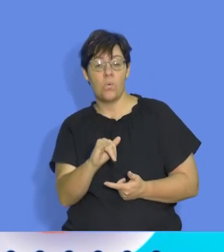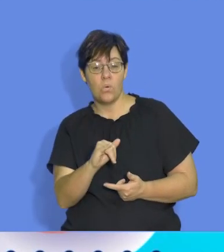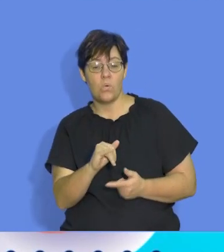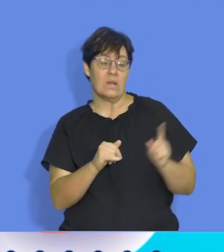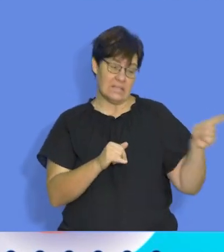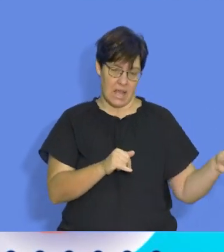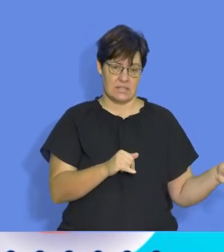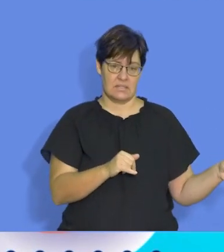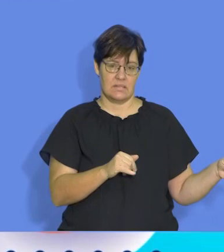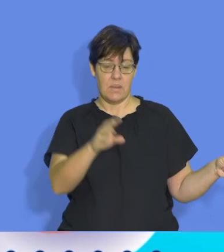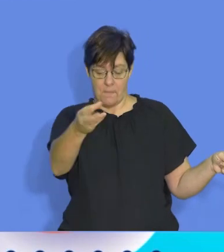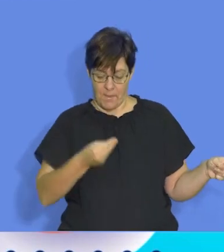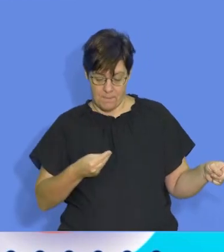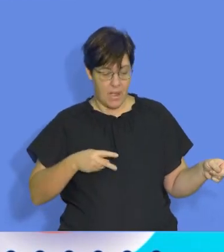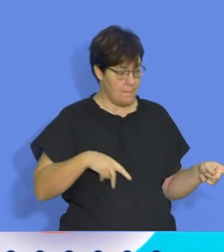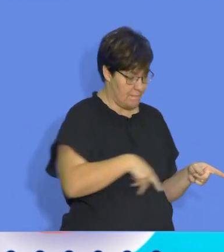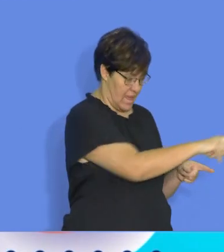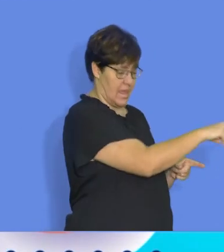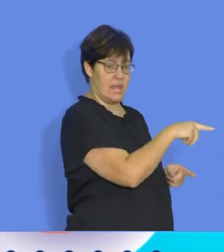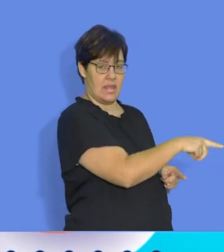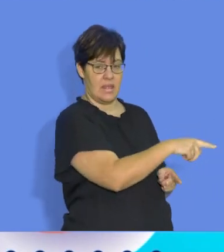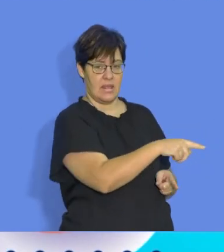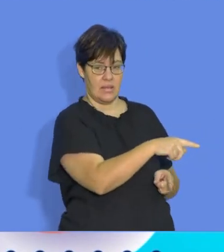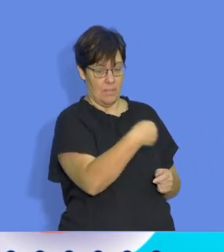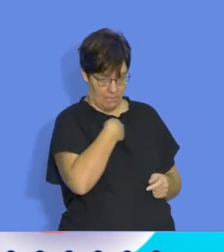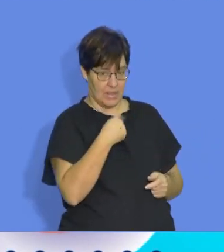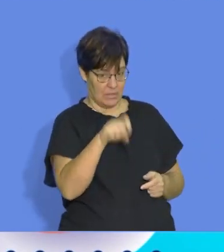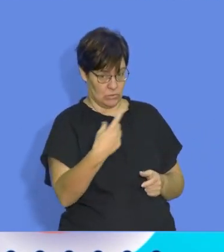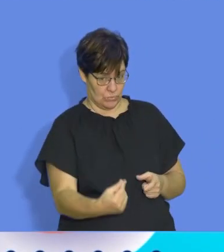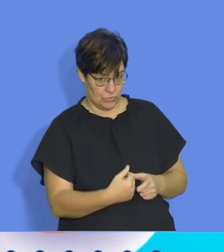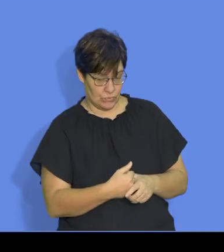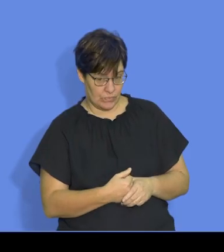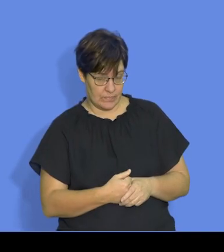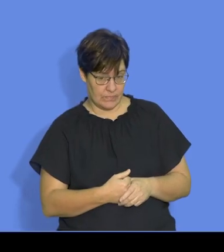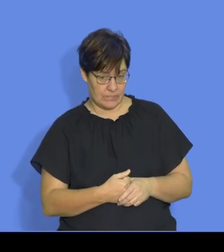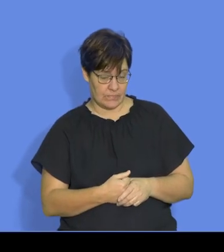of SARS and will have to be paid over to SARS. Keep that in mind.